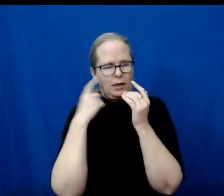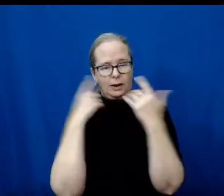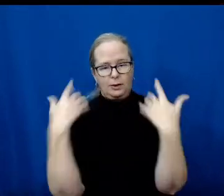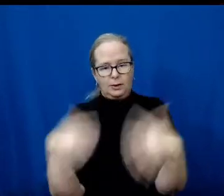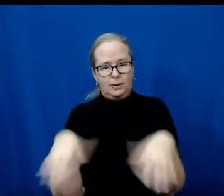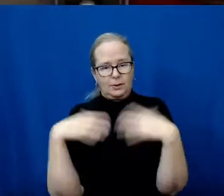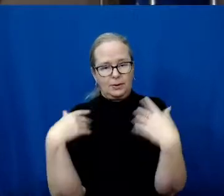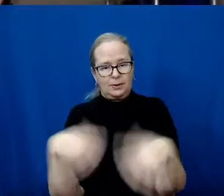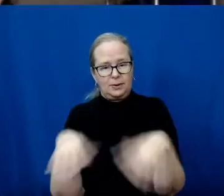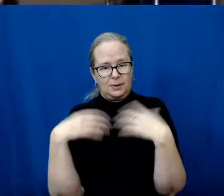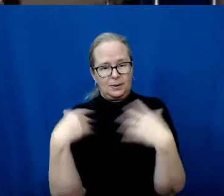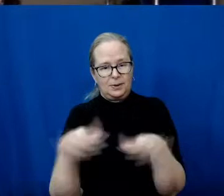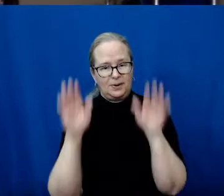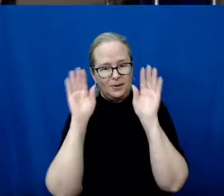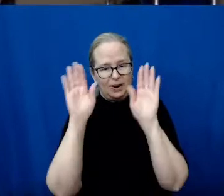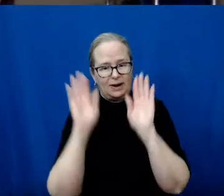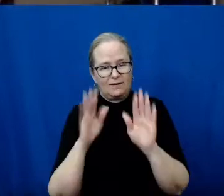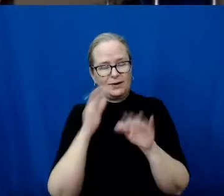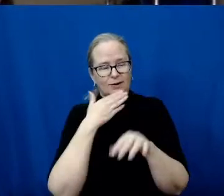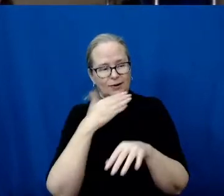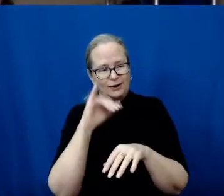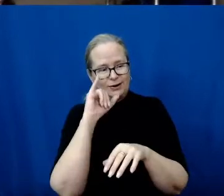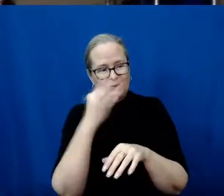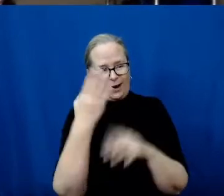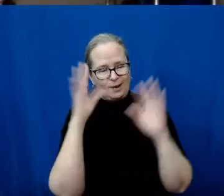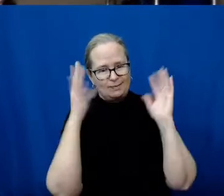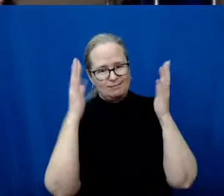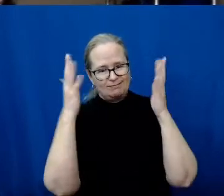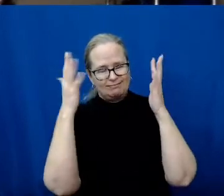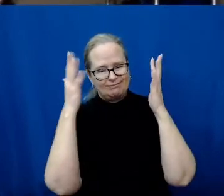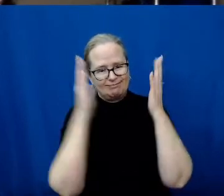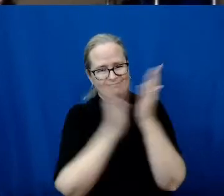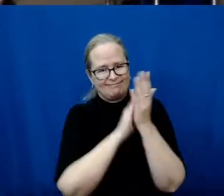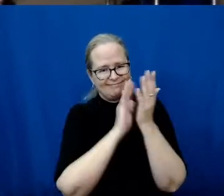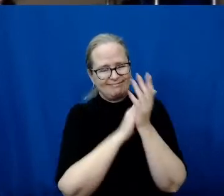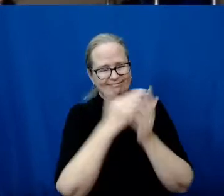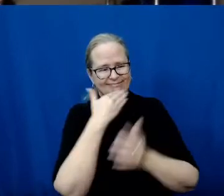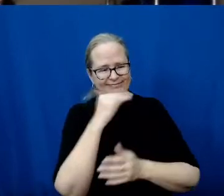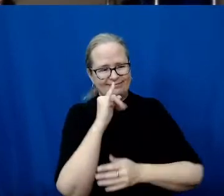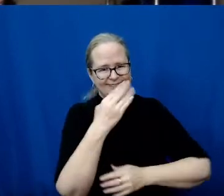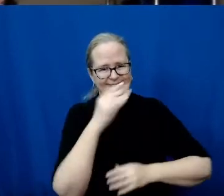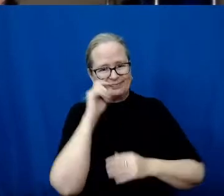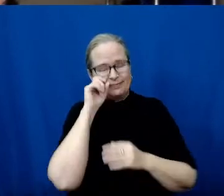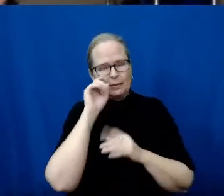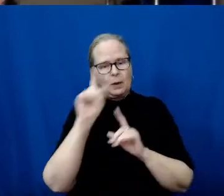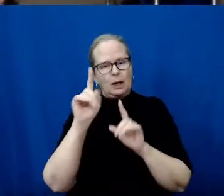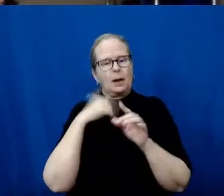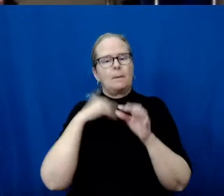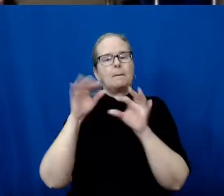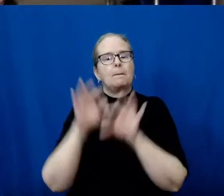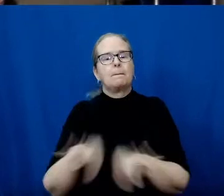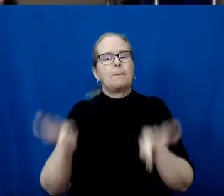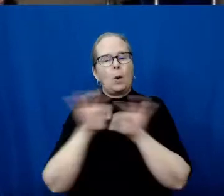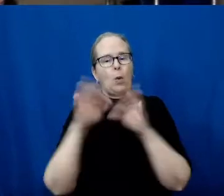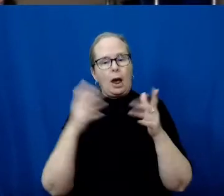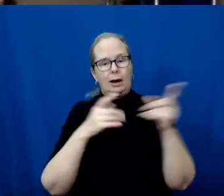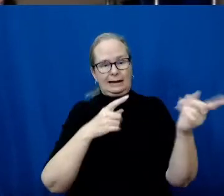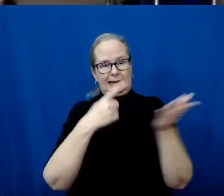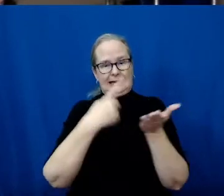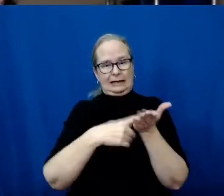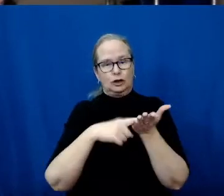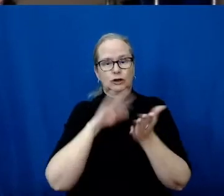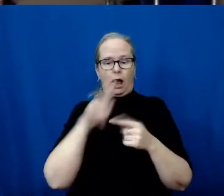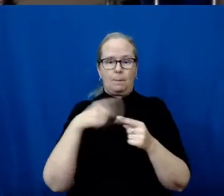think the other thing that's relevant too is, you spoke to about the privilege of having that space. And I think that's a really important thing to talk